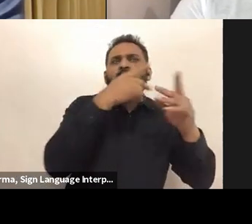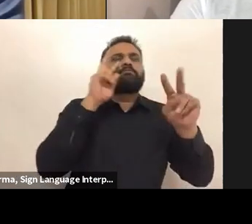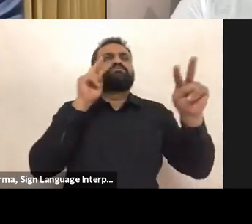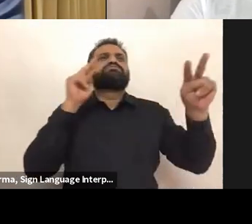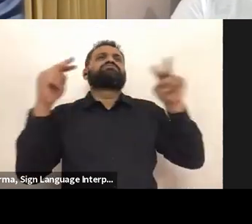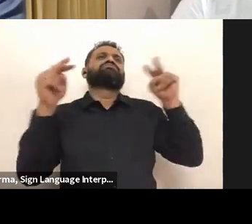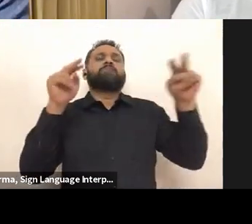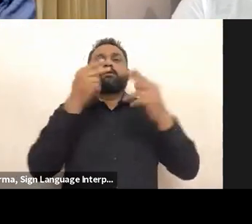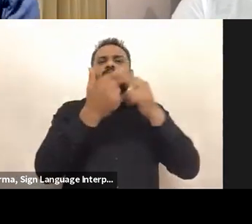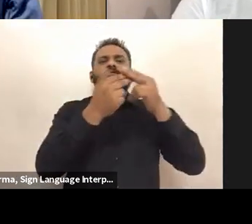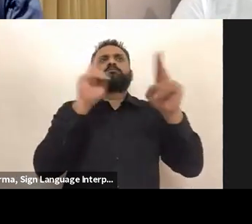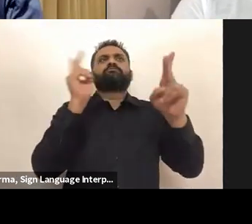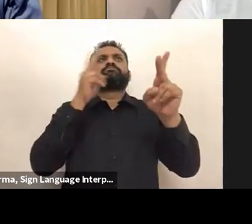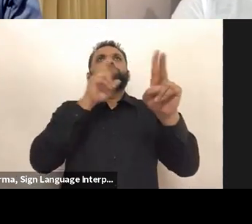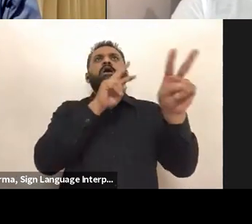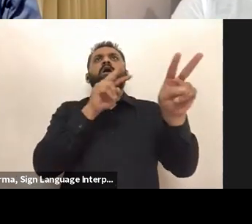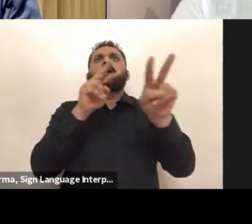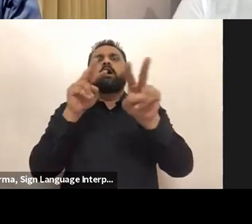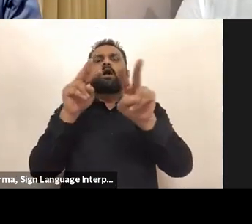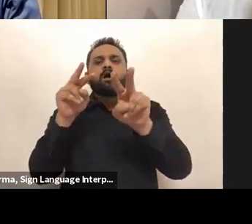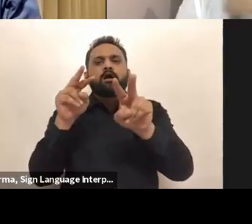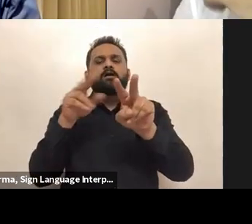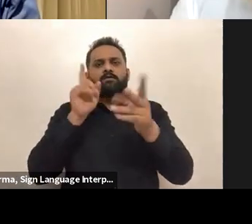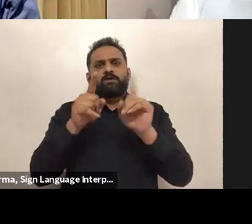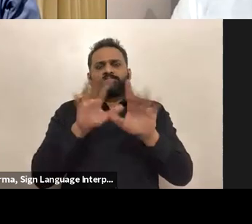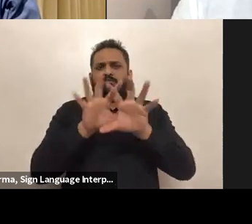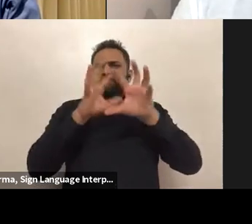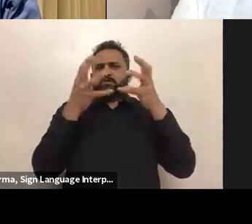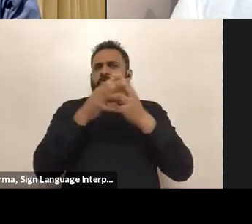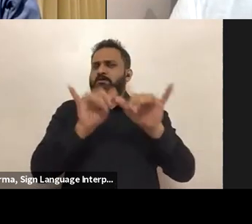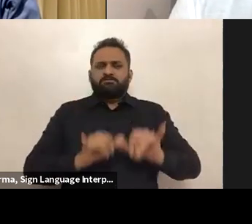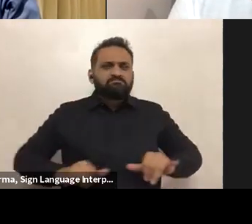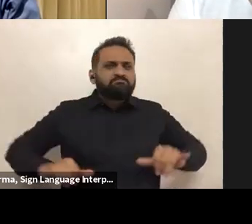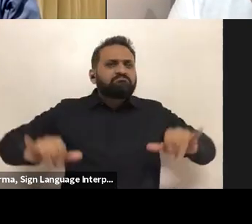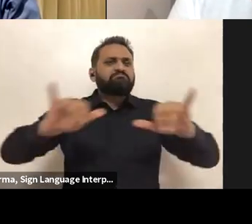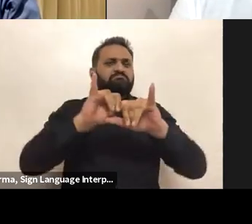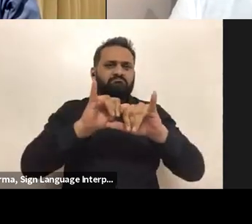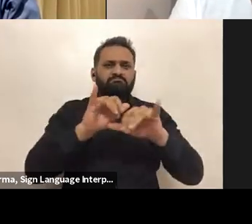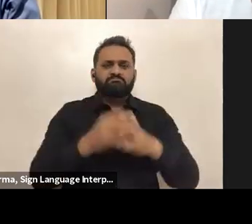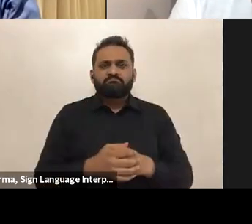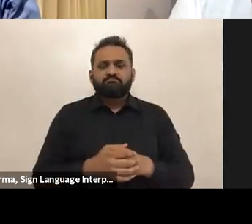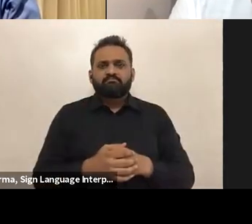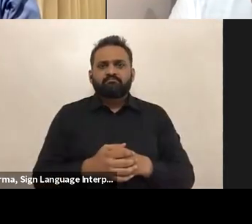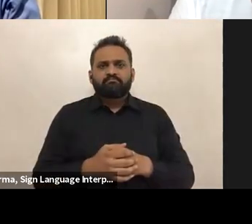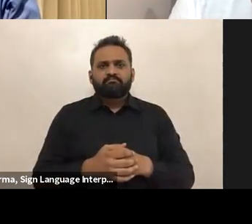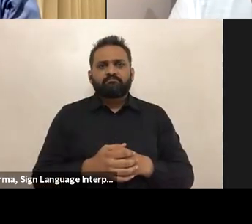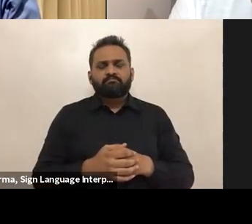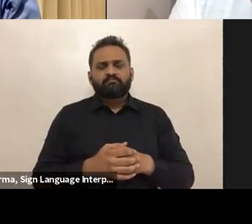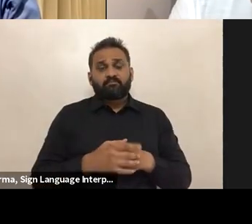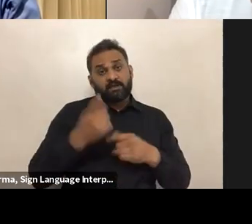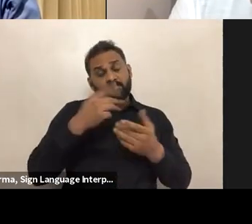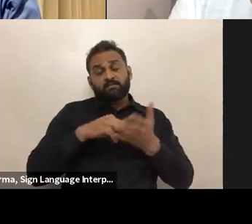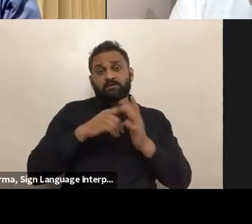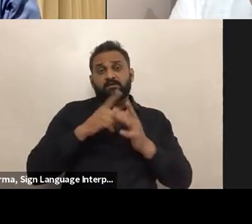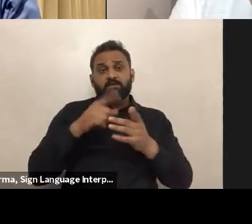these narratives of intersectionality and also to keep it universal at the same time has been a learning curve for